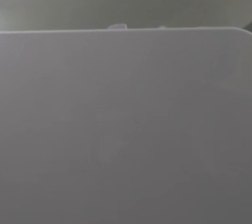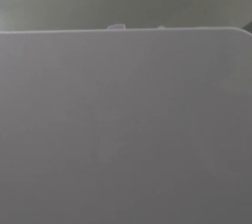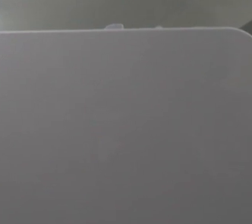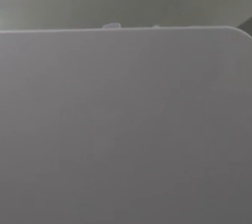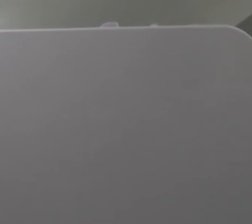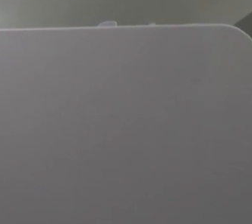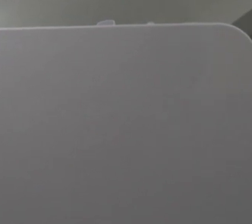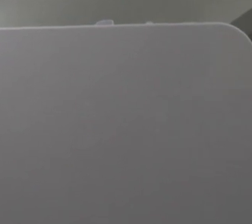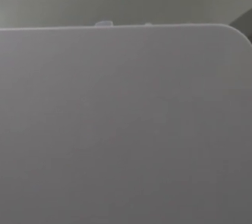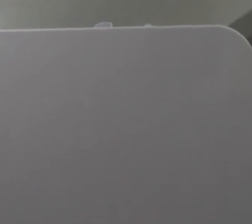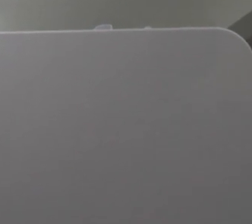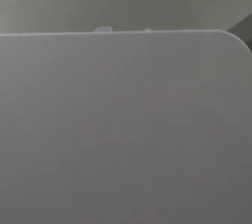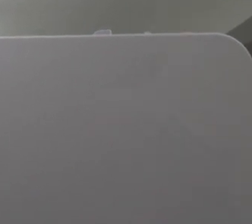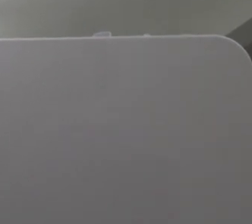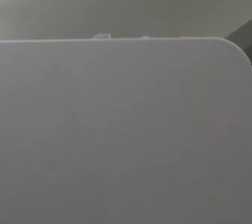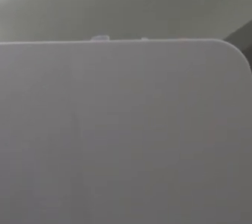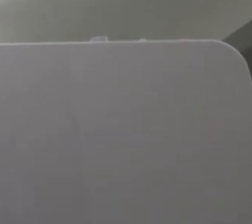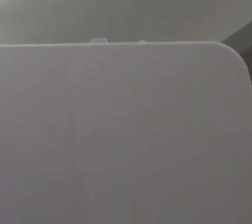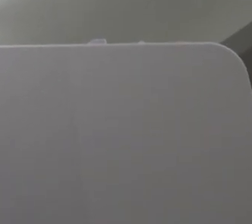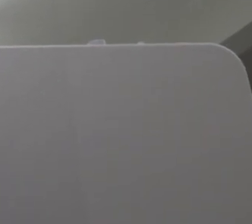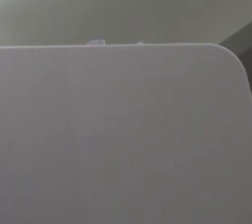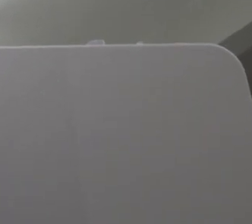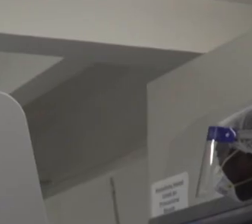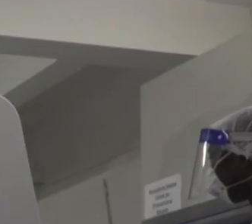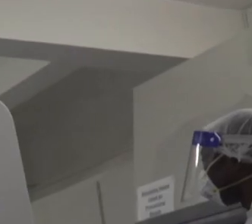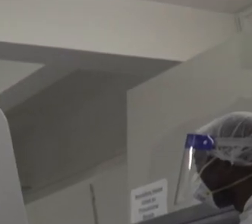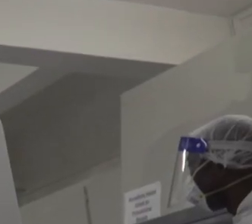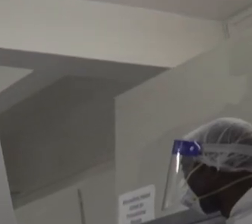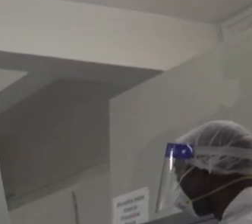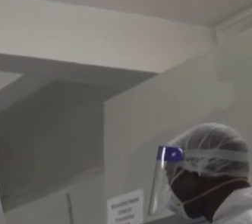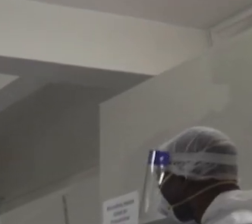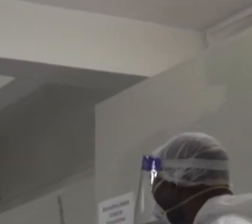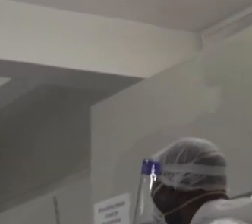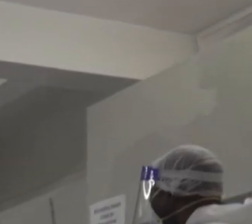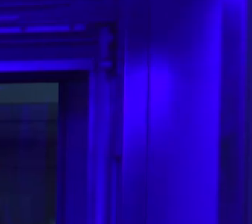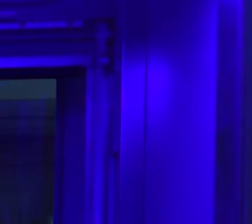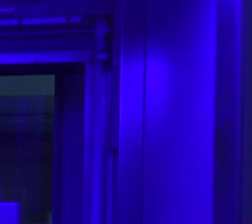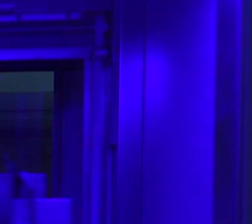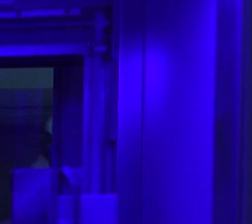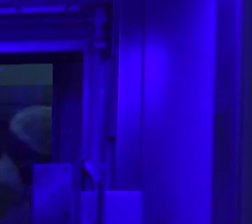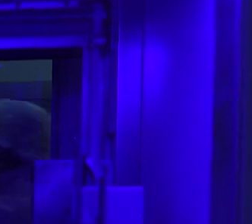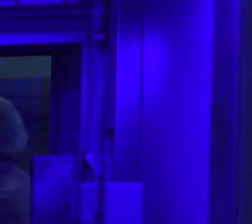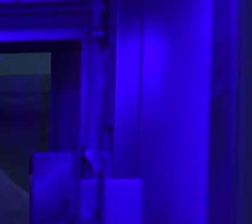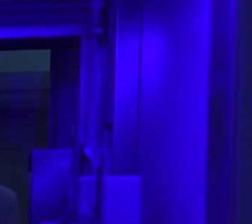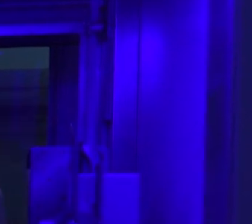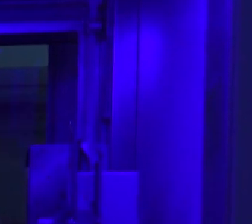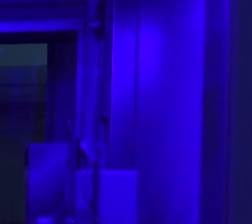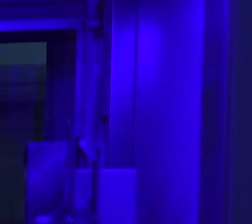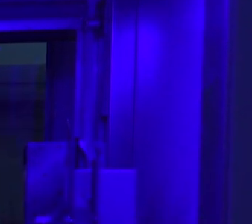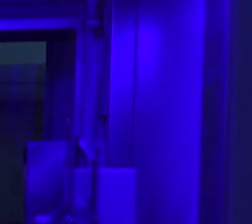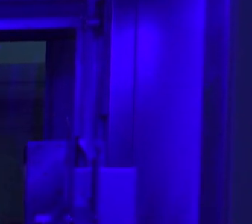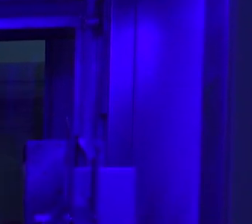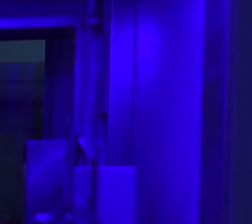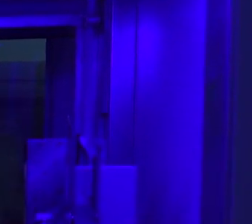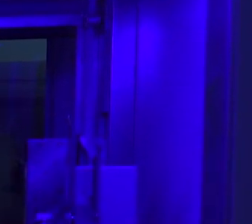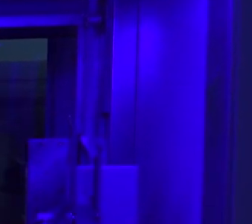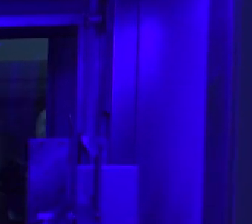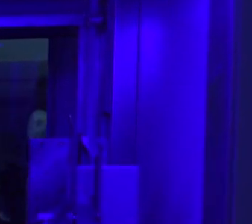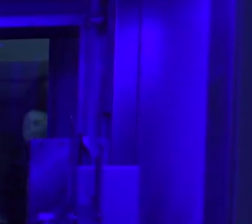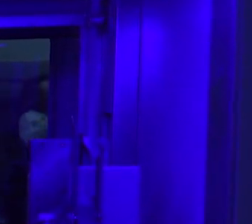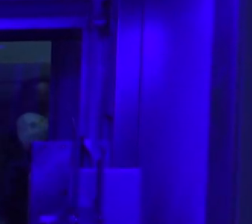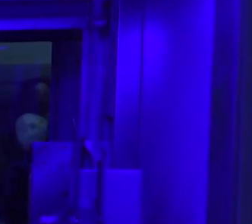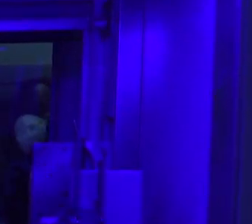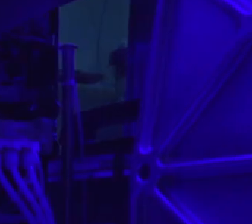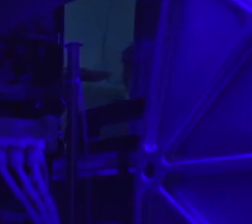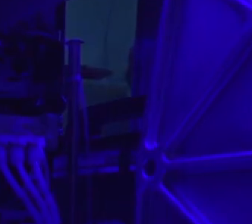protocol in the COVID response to track and trace the virus and slow its spread. That includes government's approval for some private